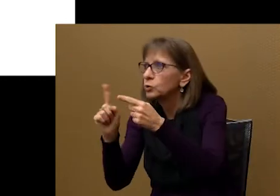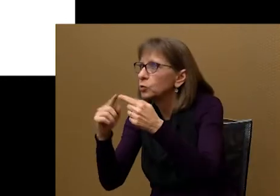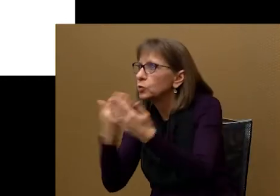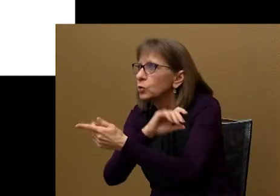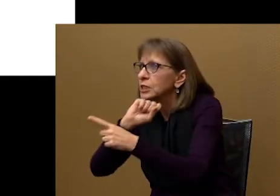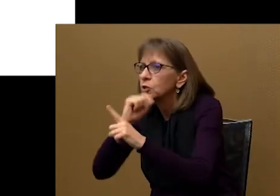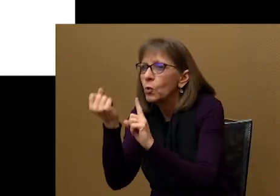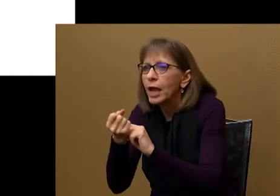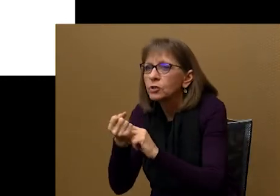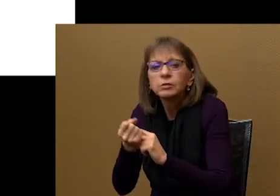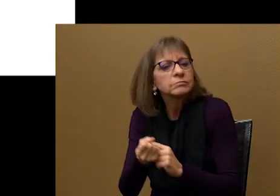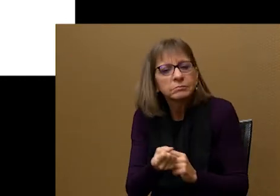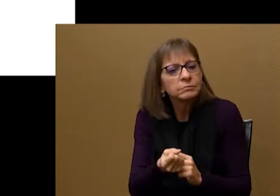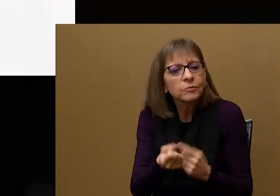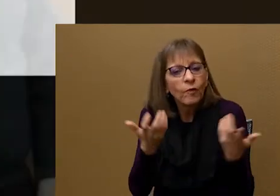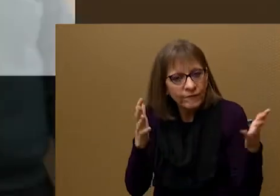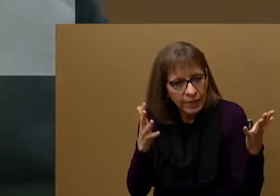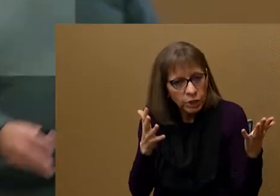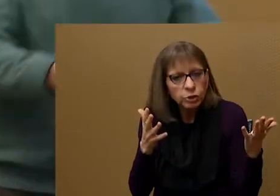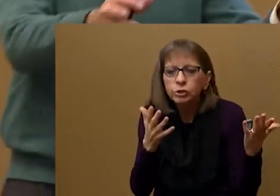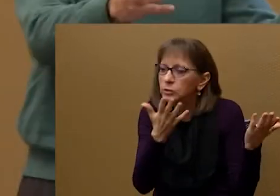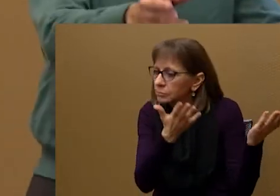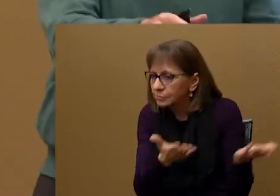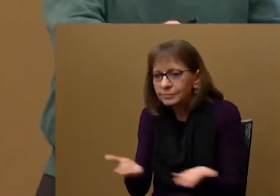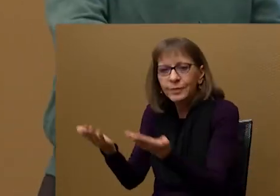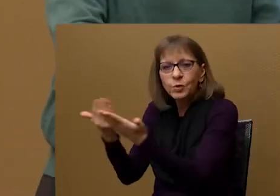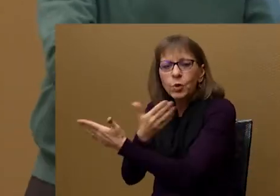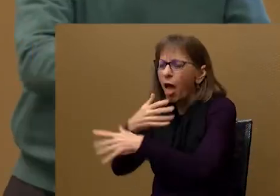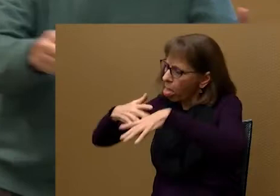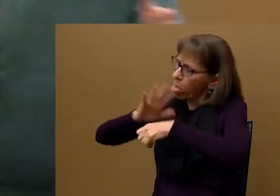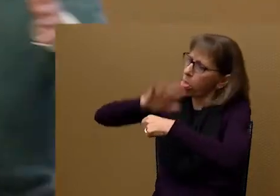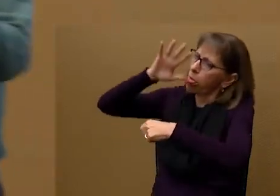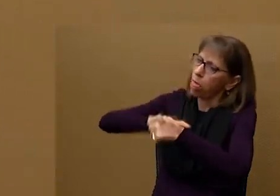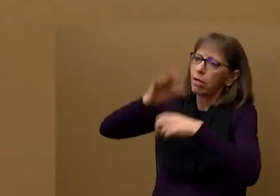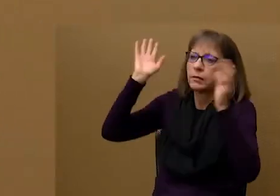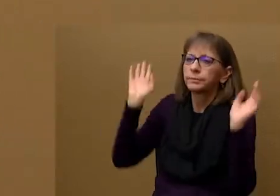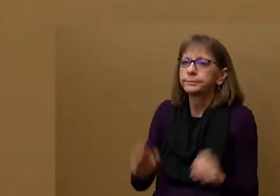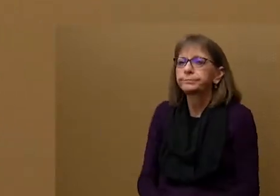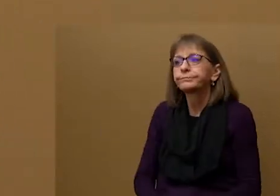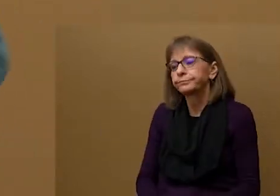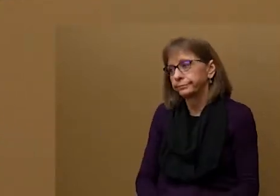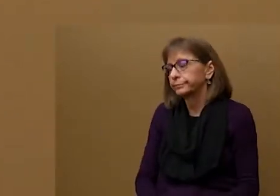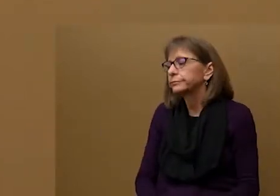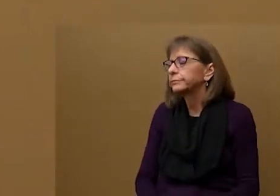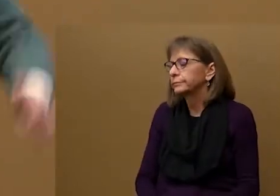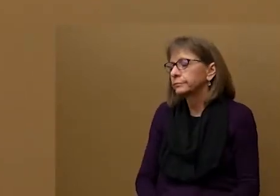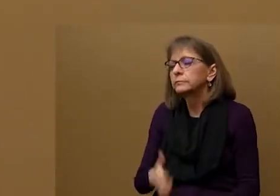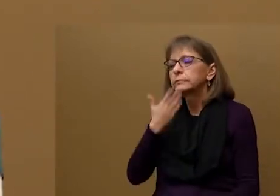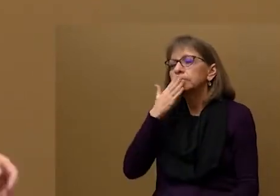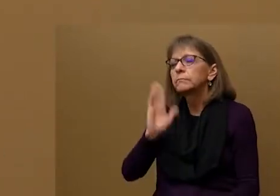to another or adapting to new circumstances. We are finished with that now. Now we need to go to this.